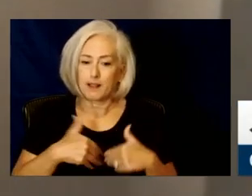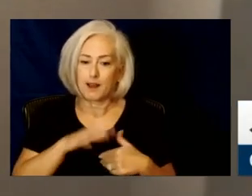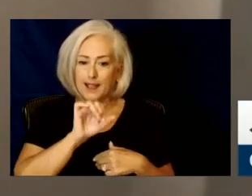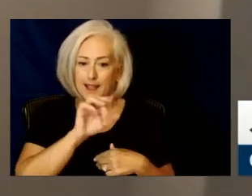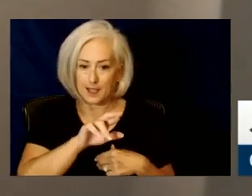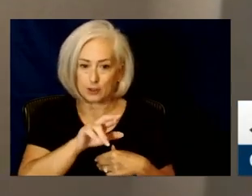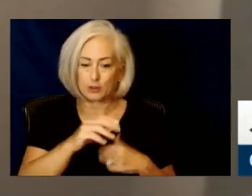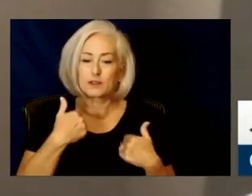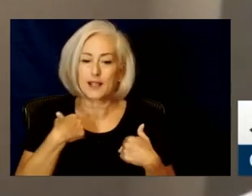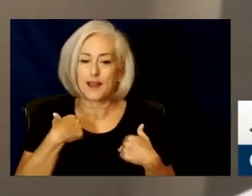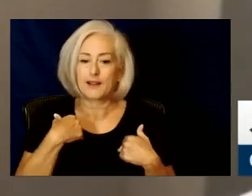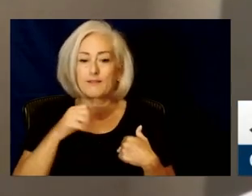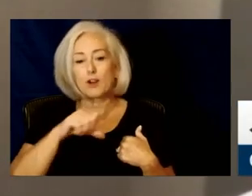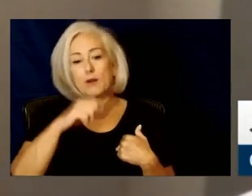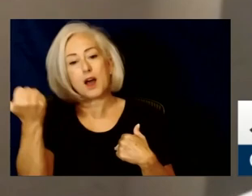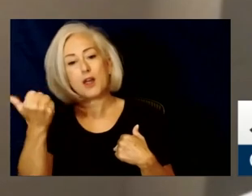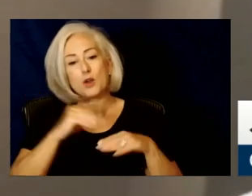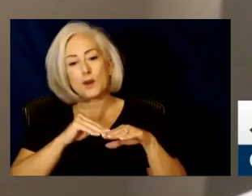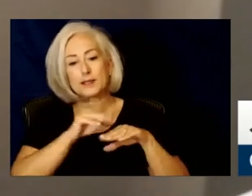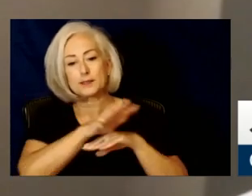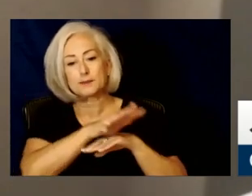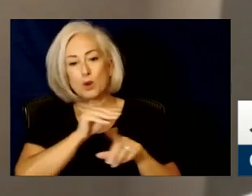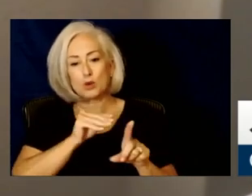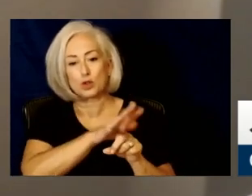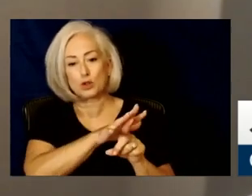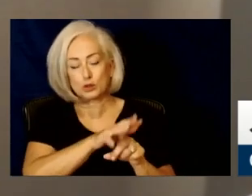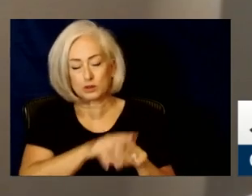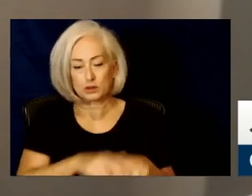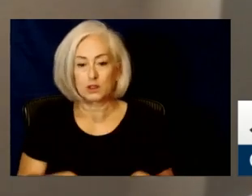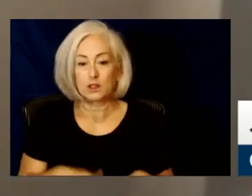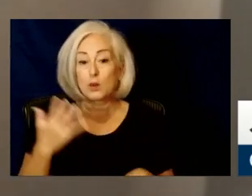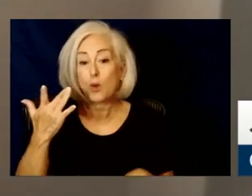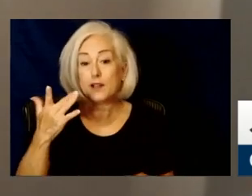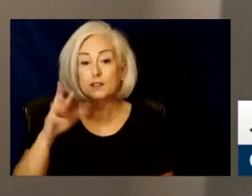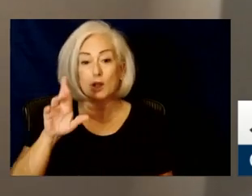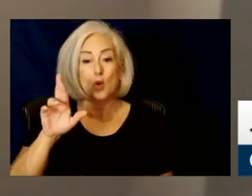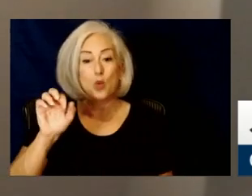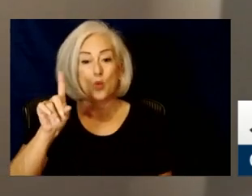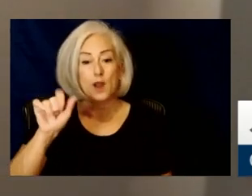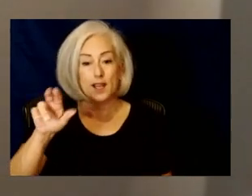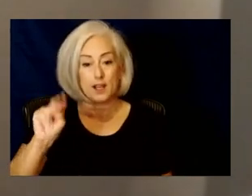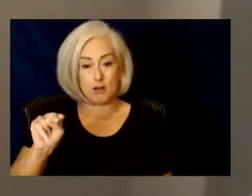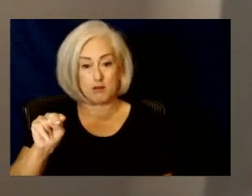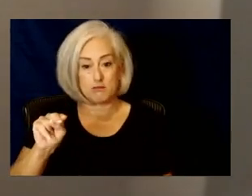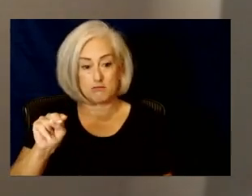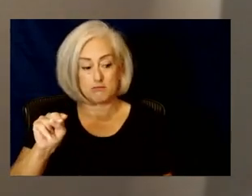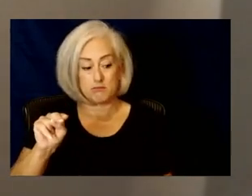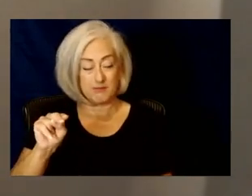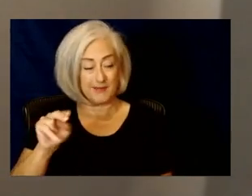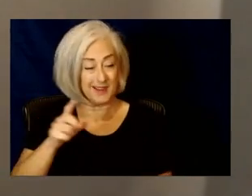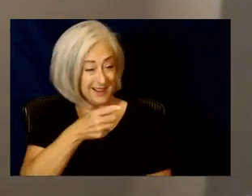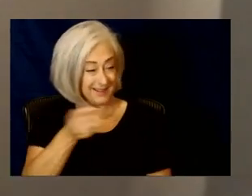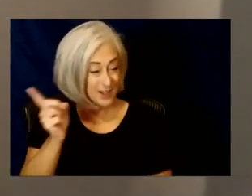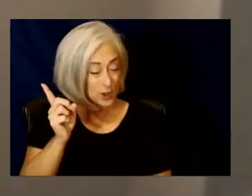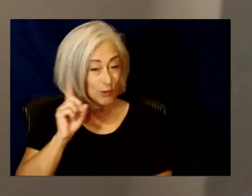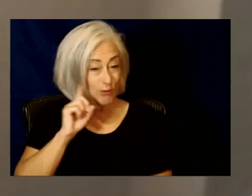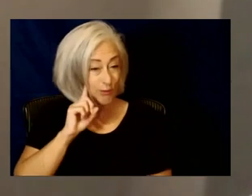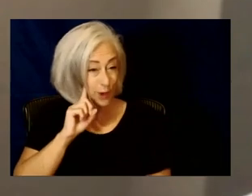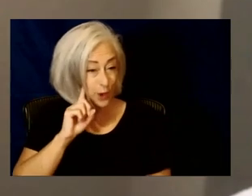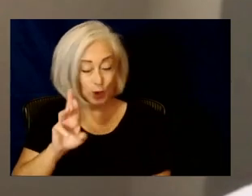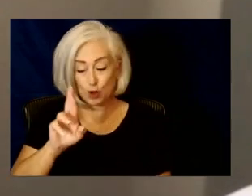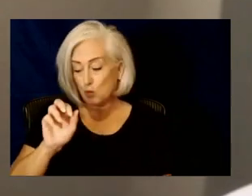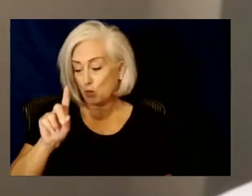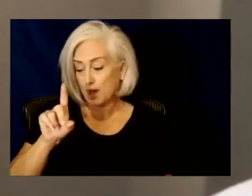smoking, is radon. And most people have probably heard about radon. If you've purchased a